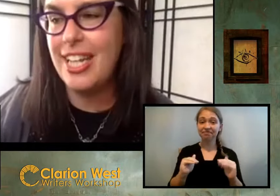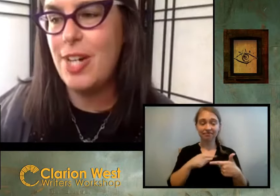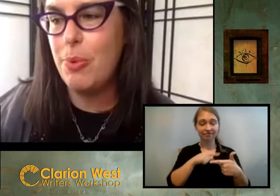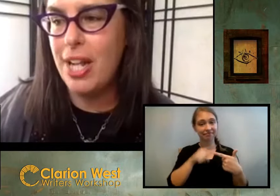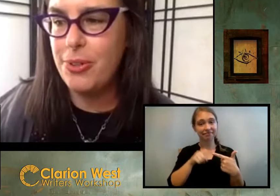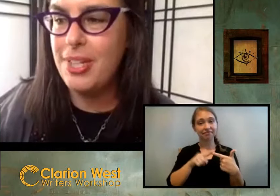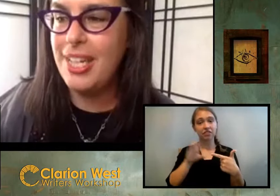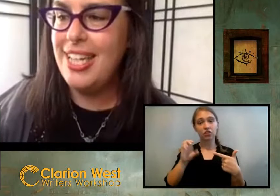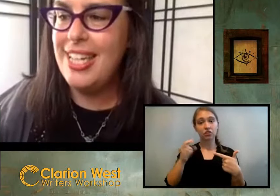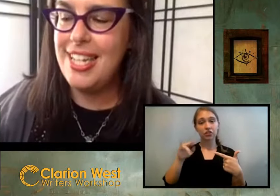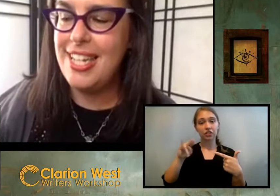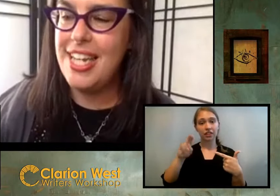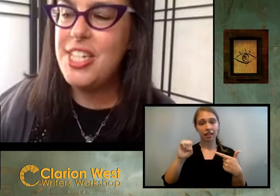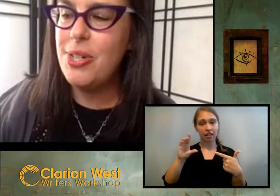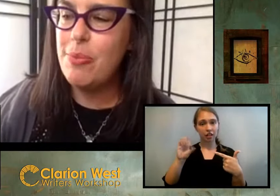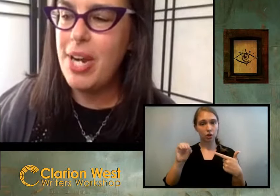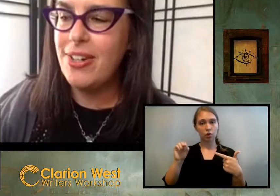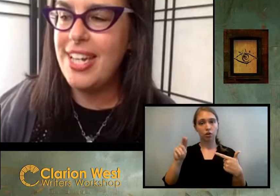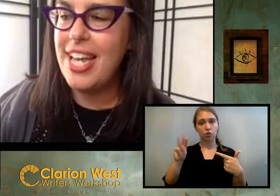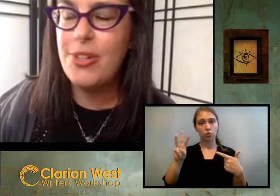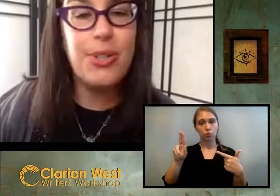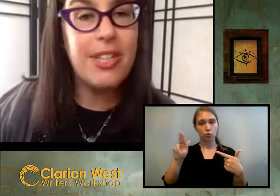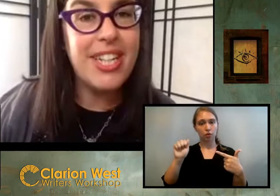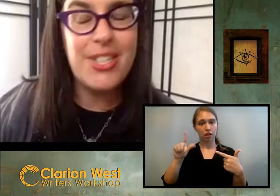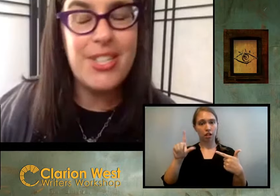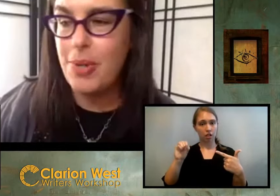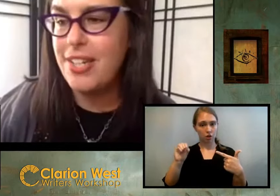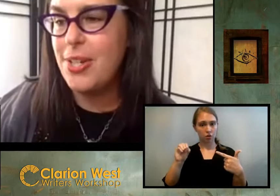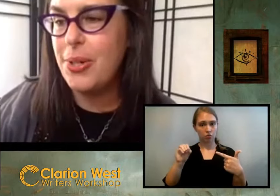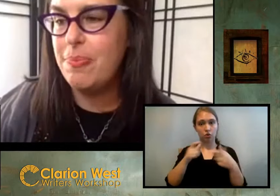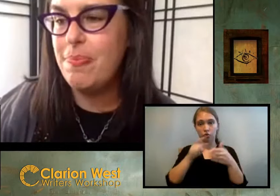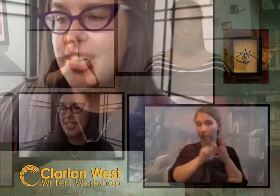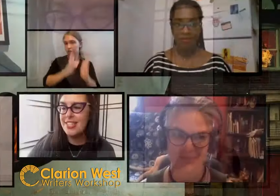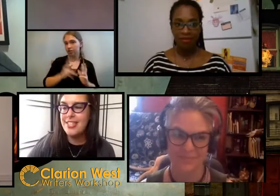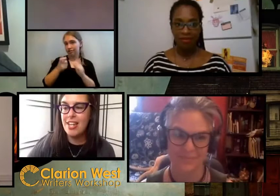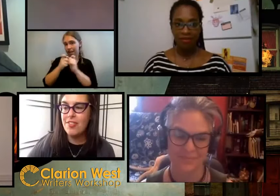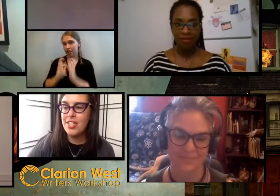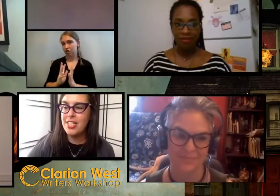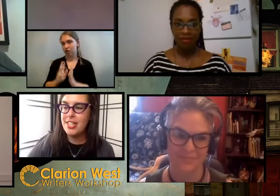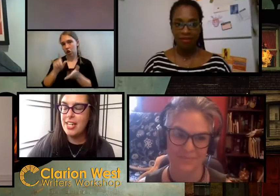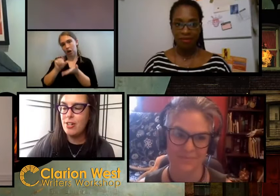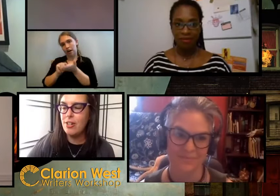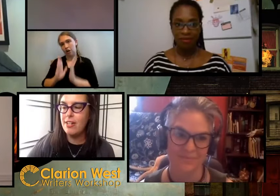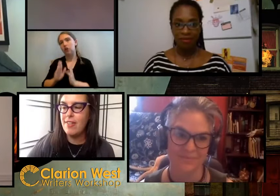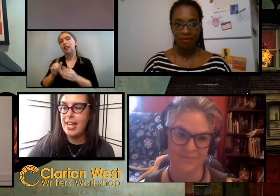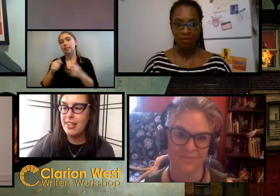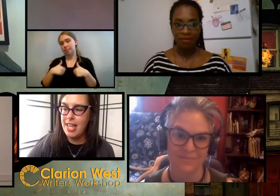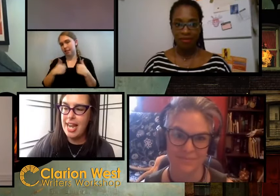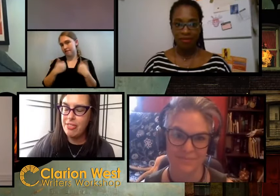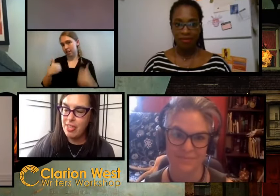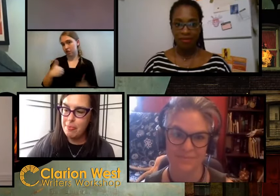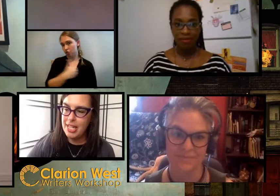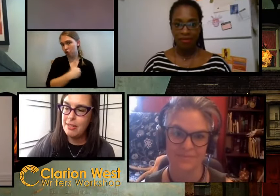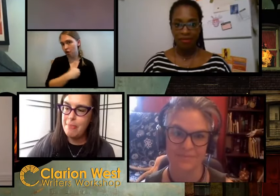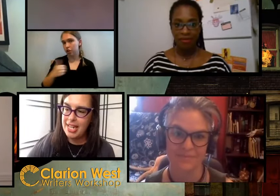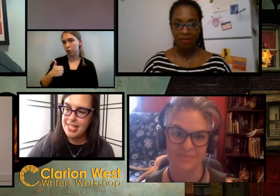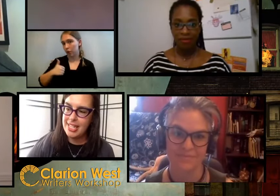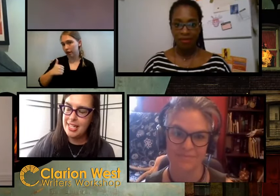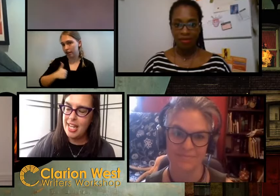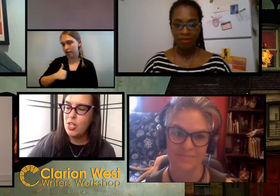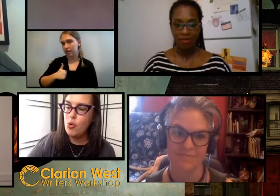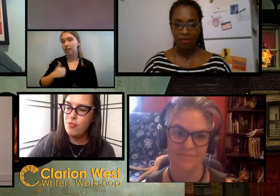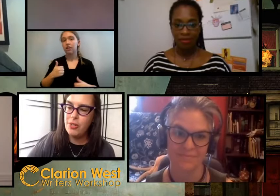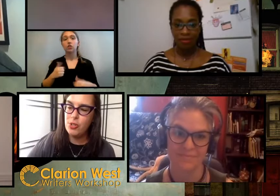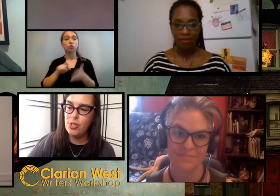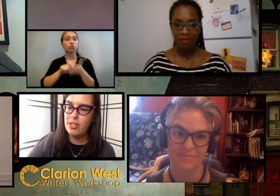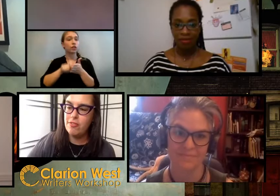let me introduce Chinelo Onwualu is a Nigerian writer and editor living in Toronto. She's nonfiction editor of Anathema magazine